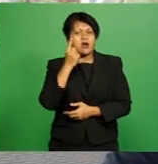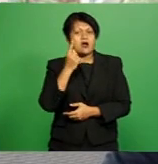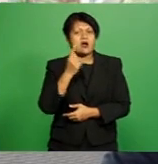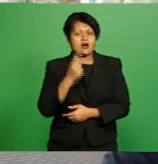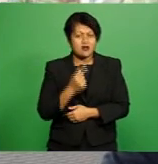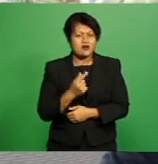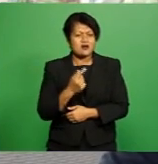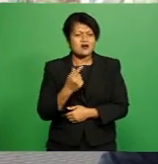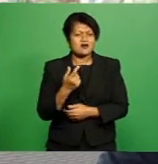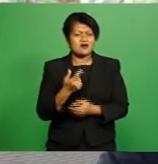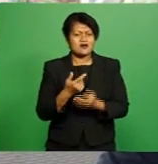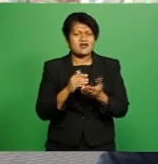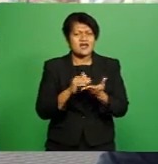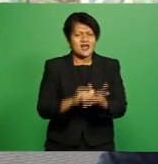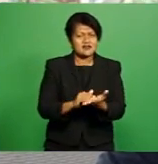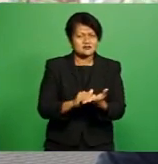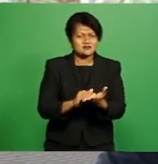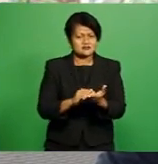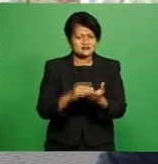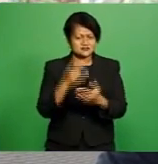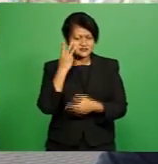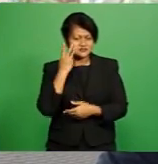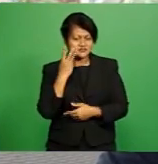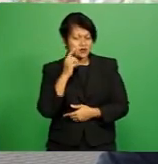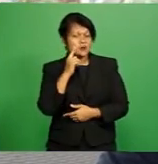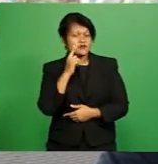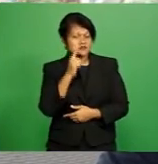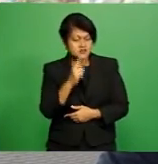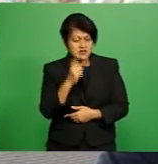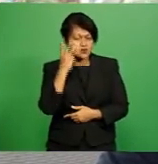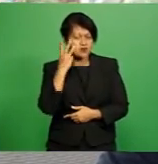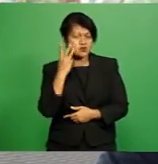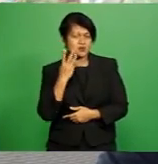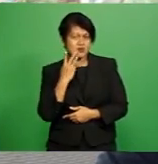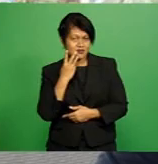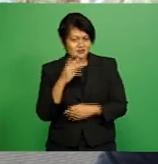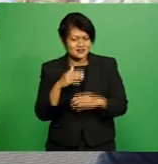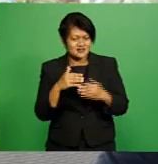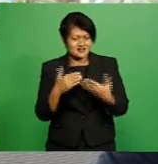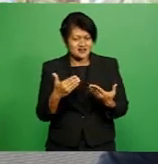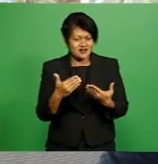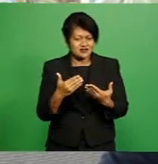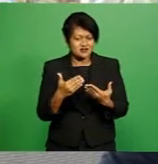Success stories are many. We've seen how the women are thriving now, even though